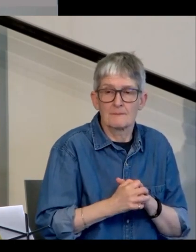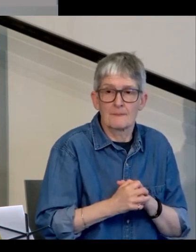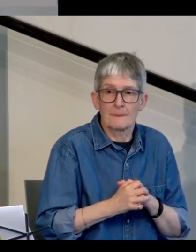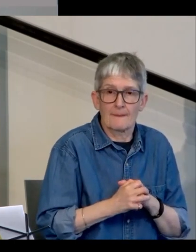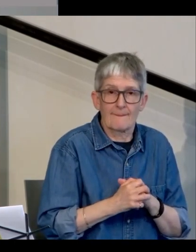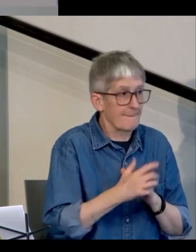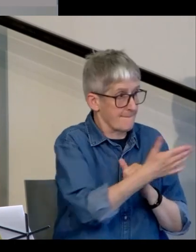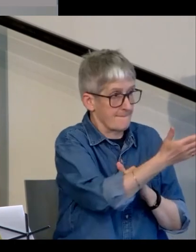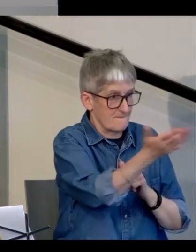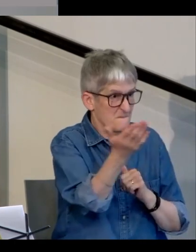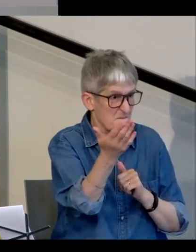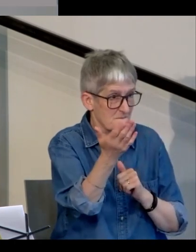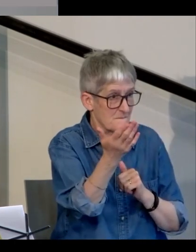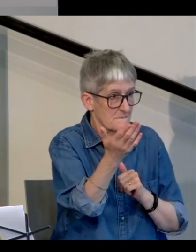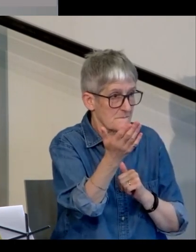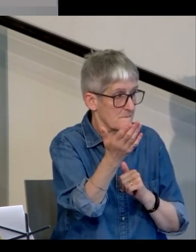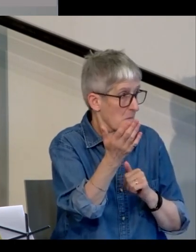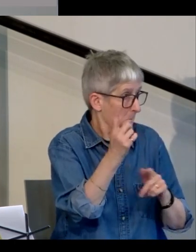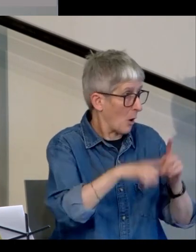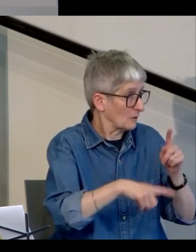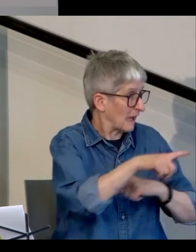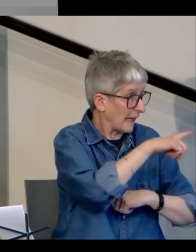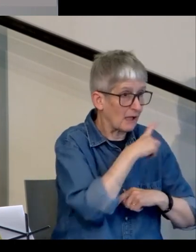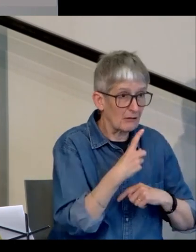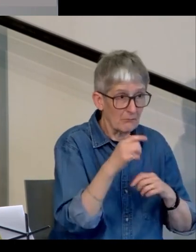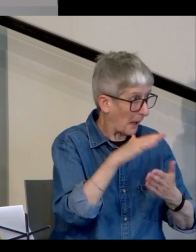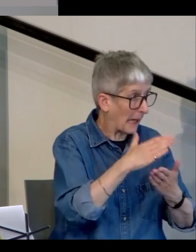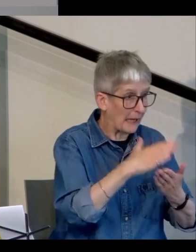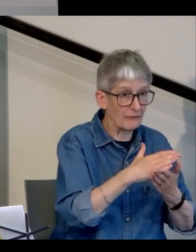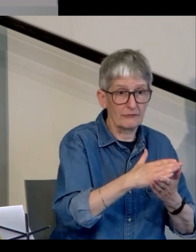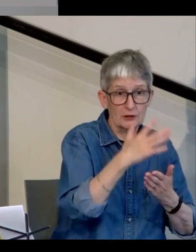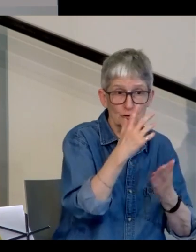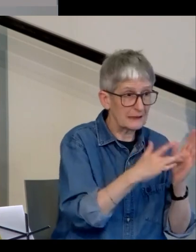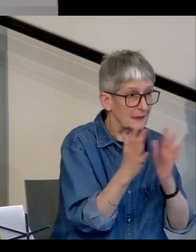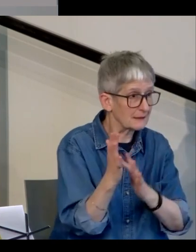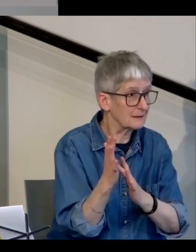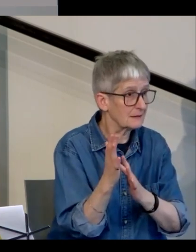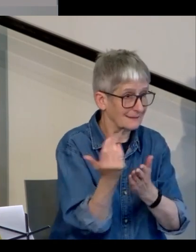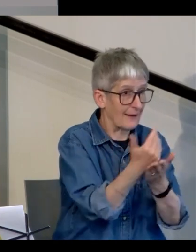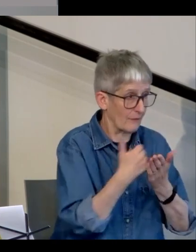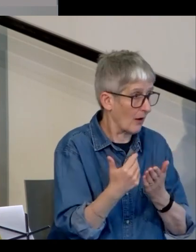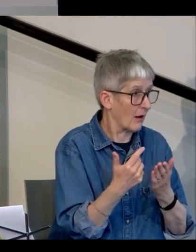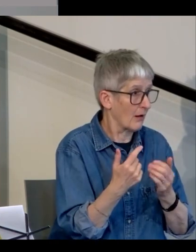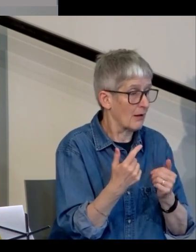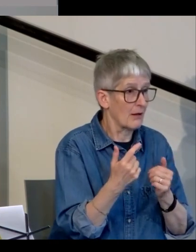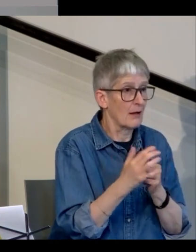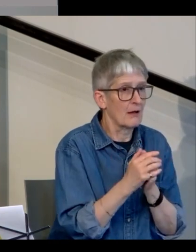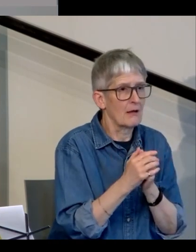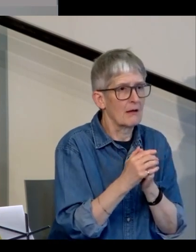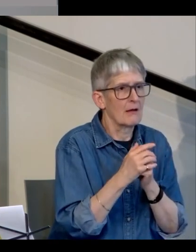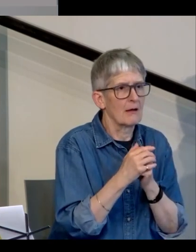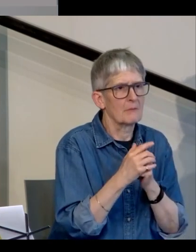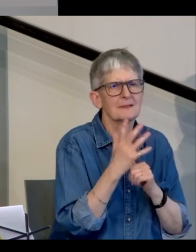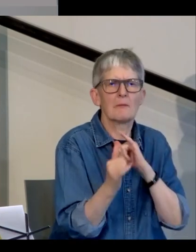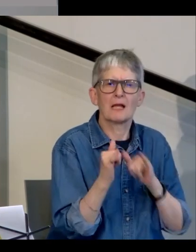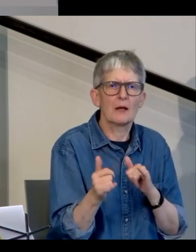to a congregation that is largely made out of people who believe this already. But we can get used